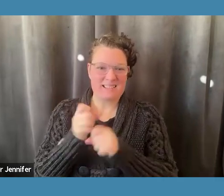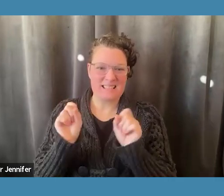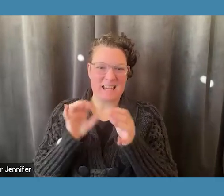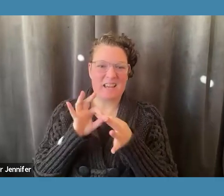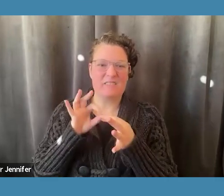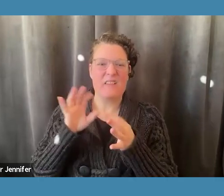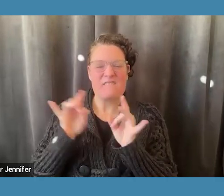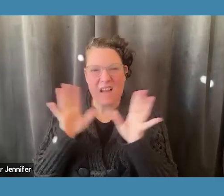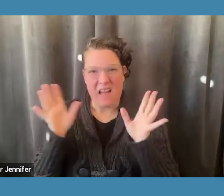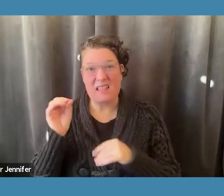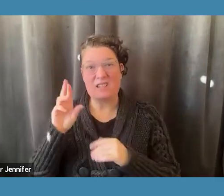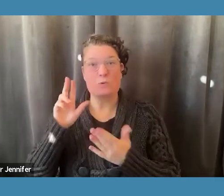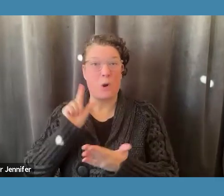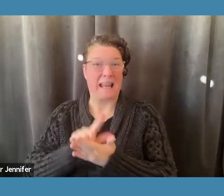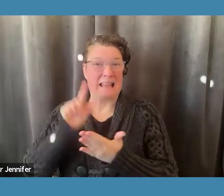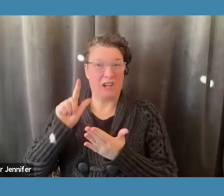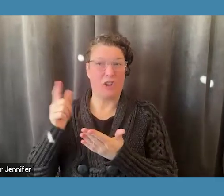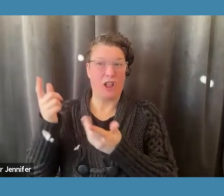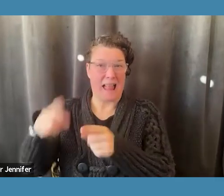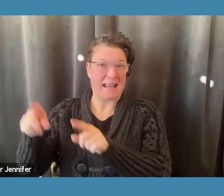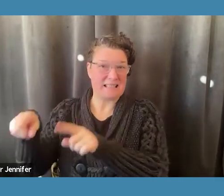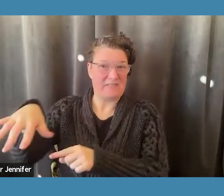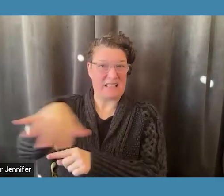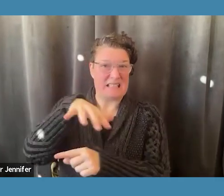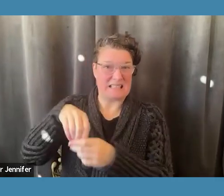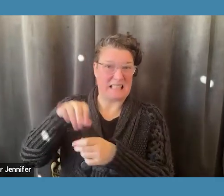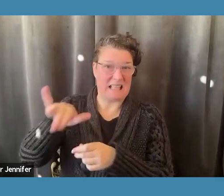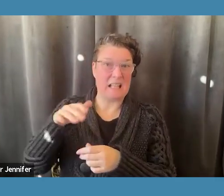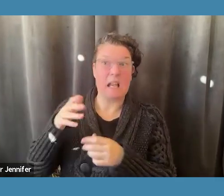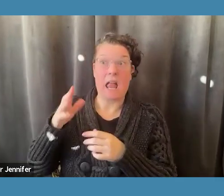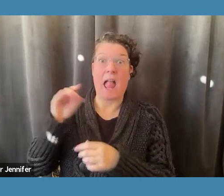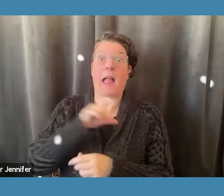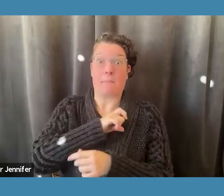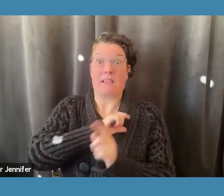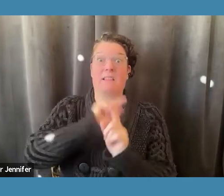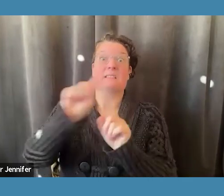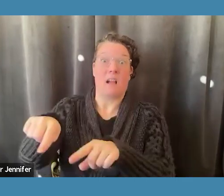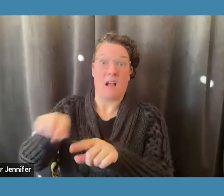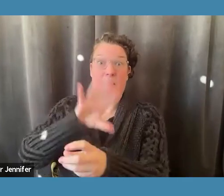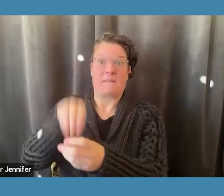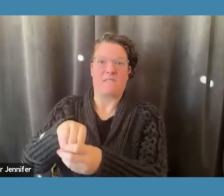others, has required intervention of law enforcement authorities.